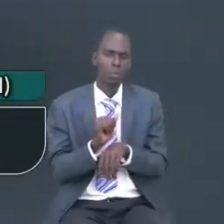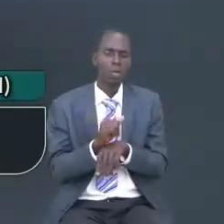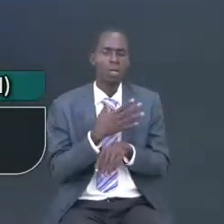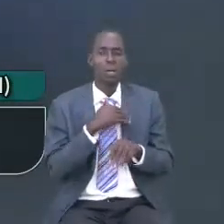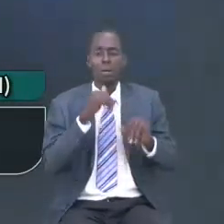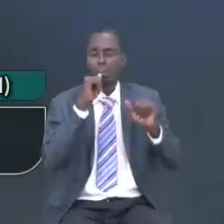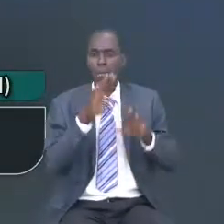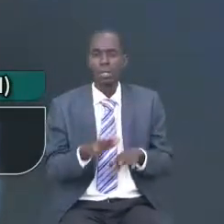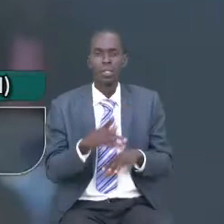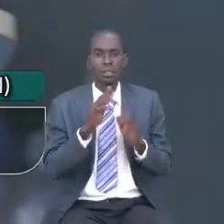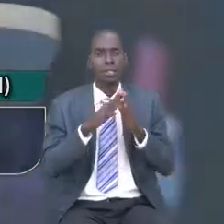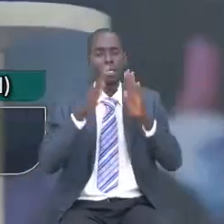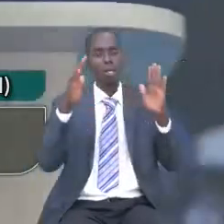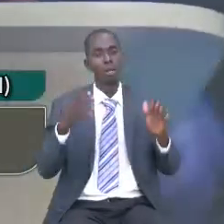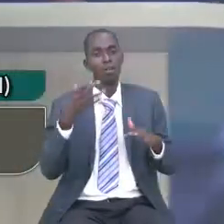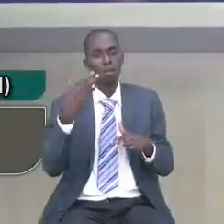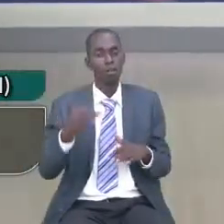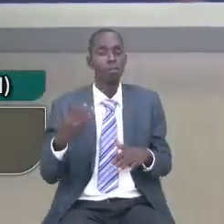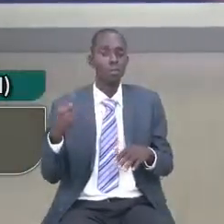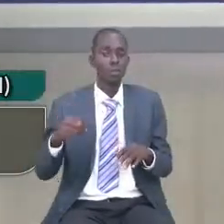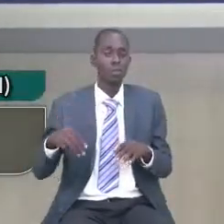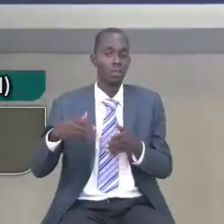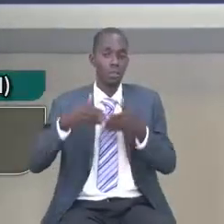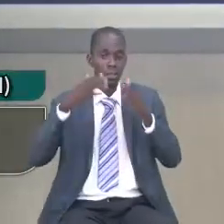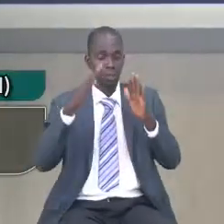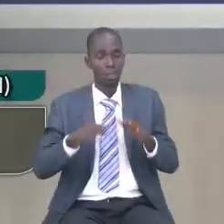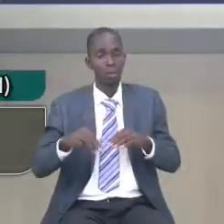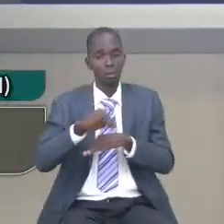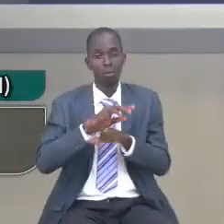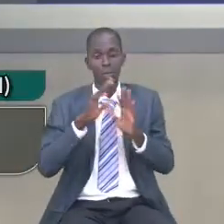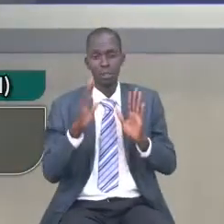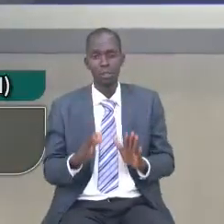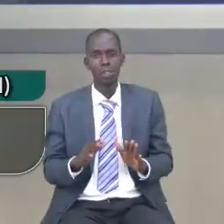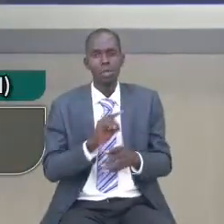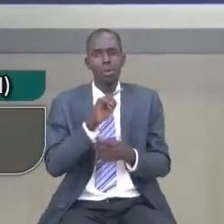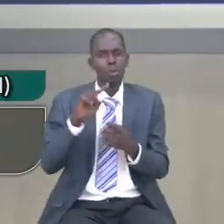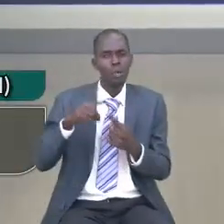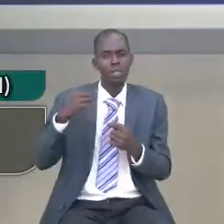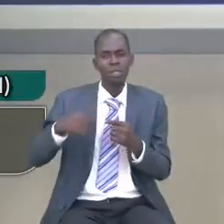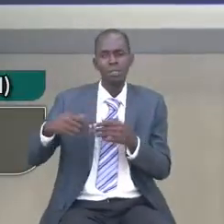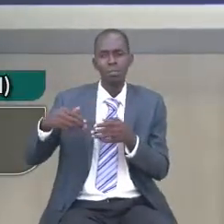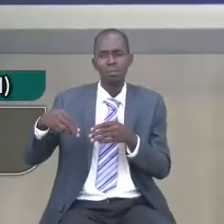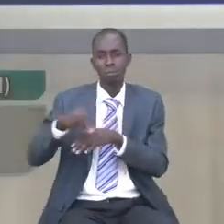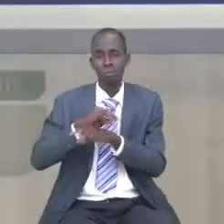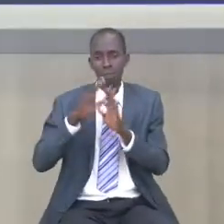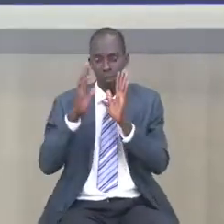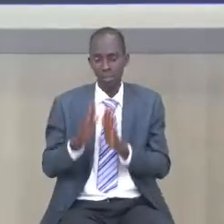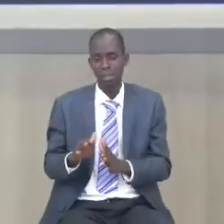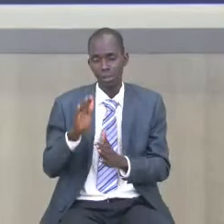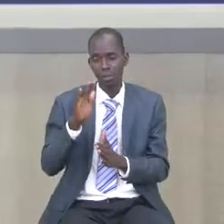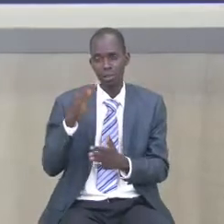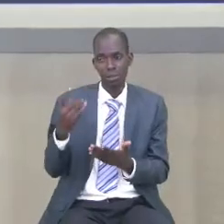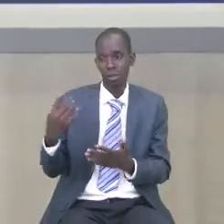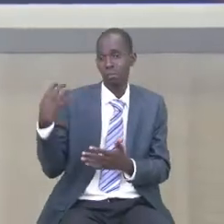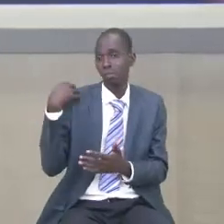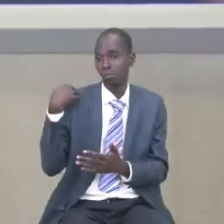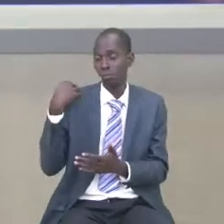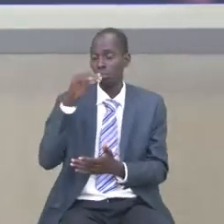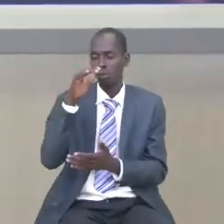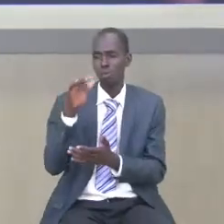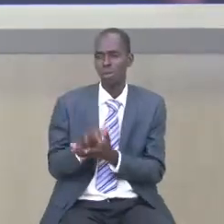Potiphar. And then when the wife said what she said against Joseph, he